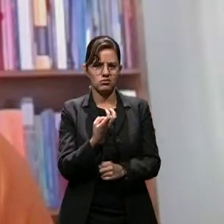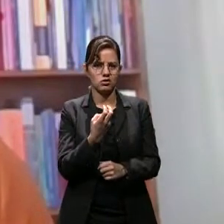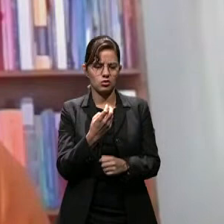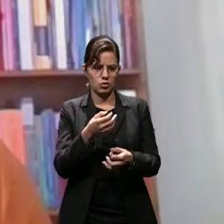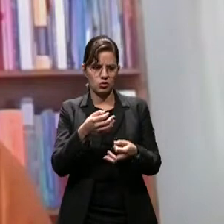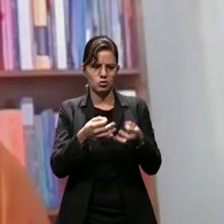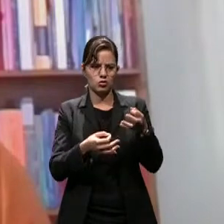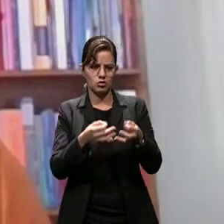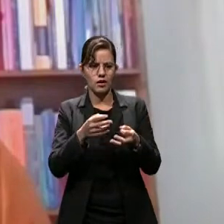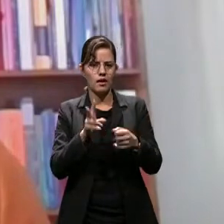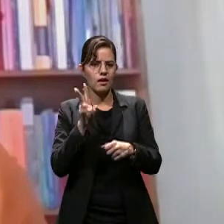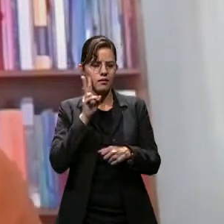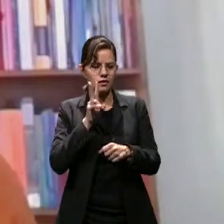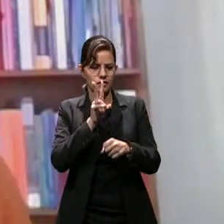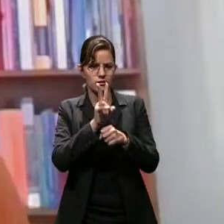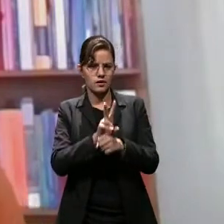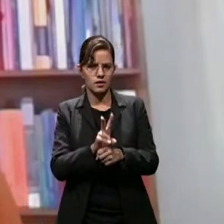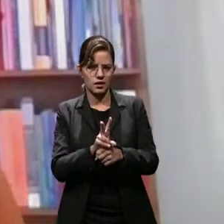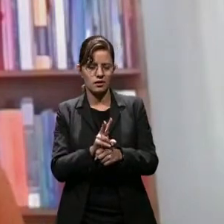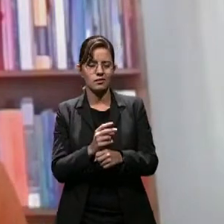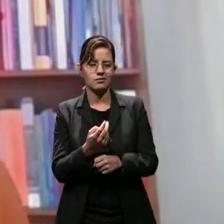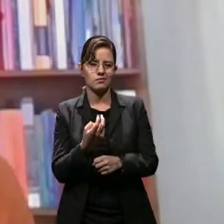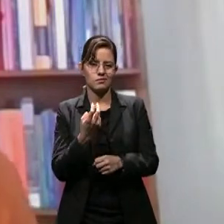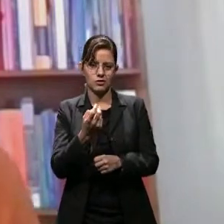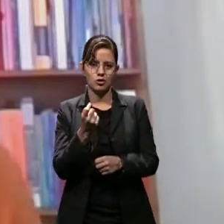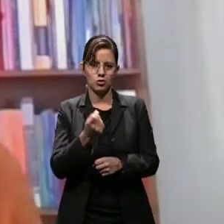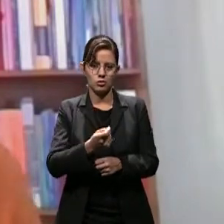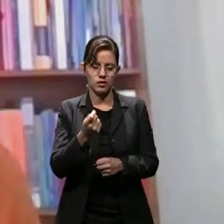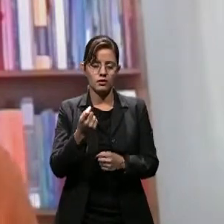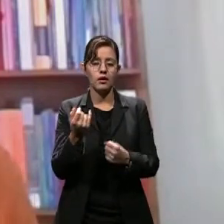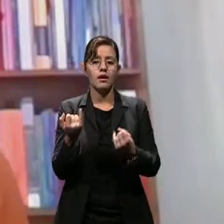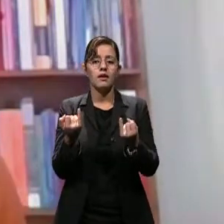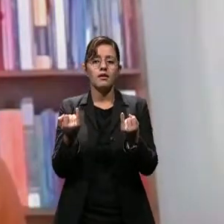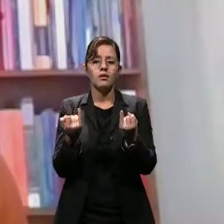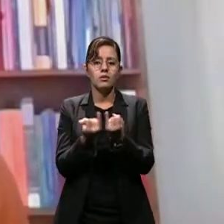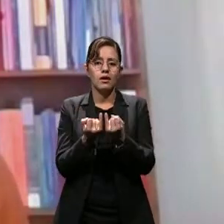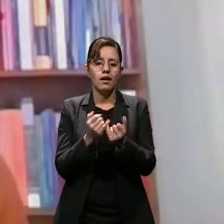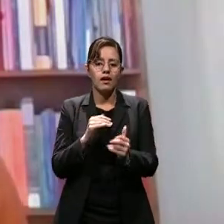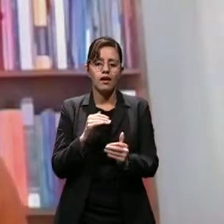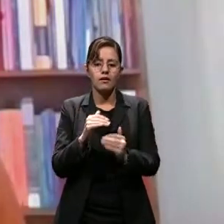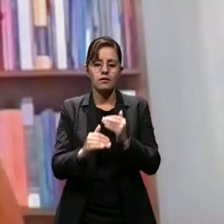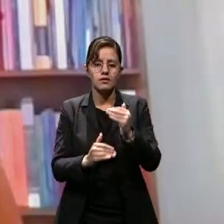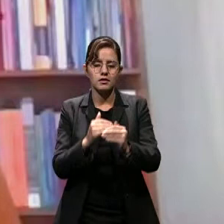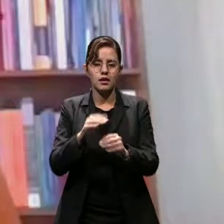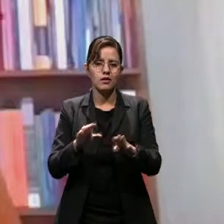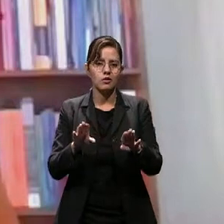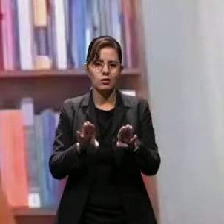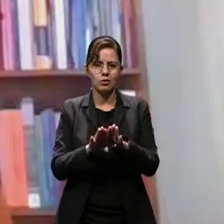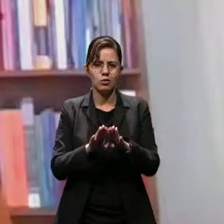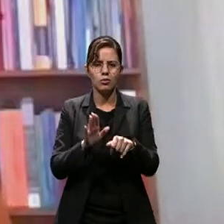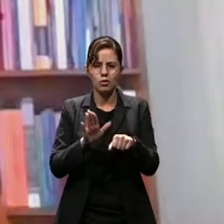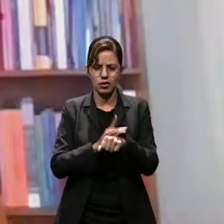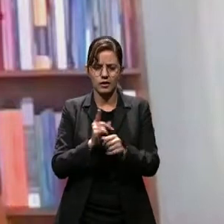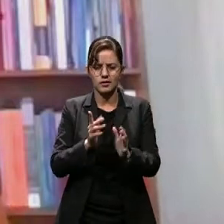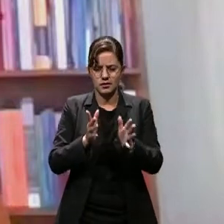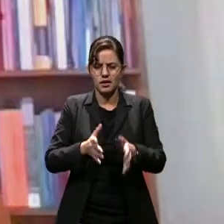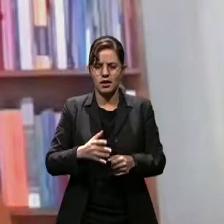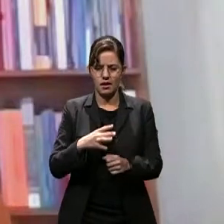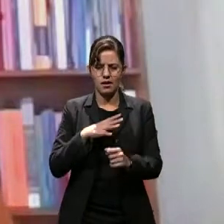also have a legal framework. But we have to see how we can go forward despite